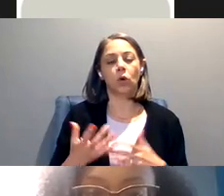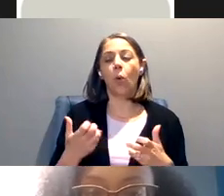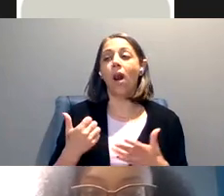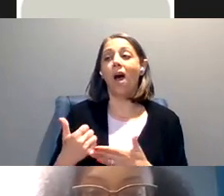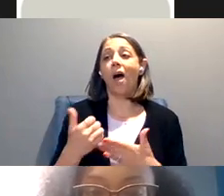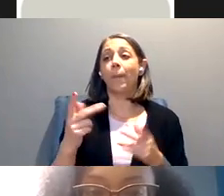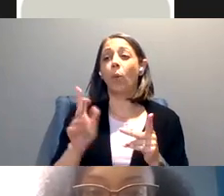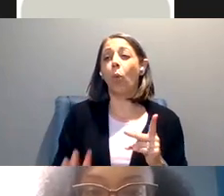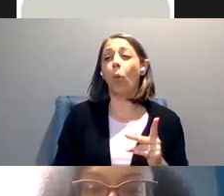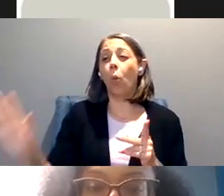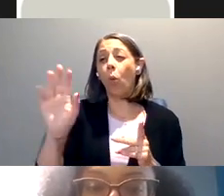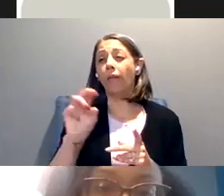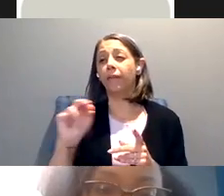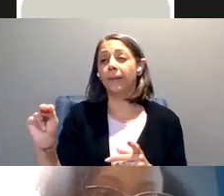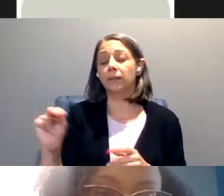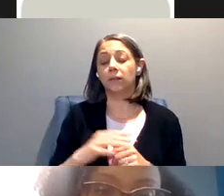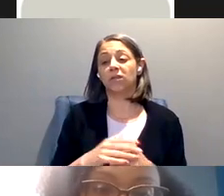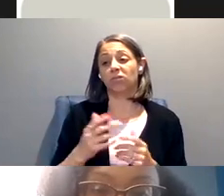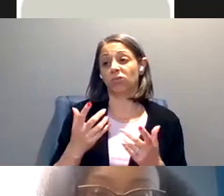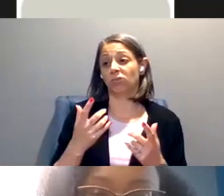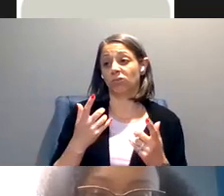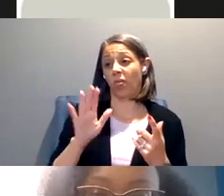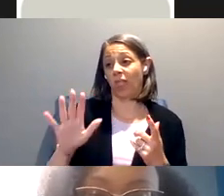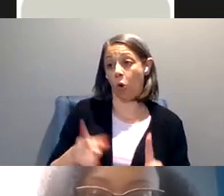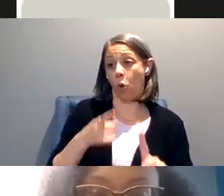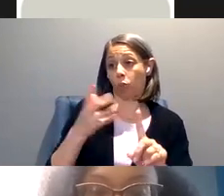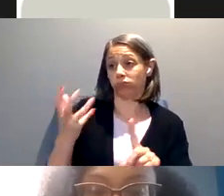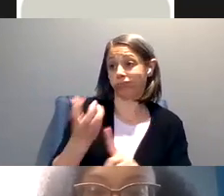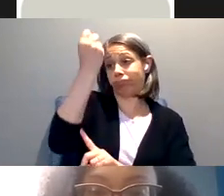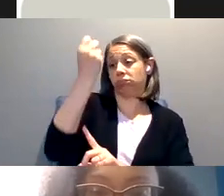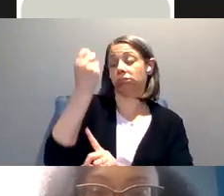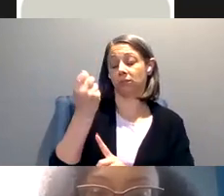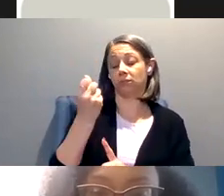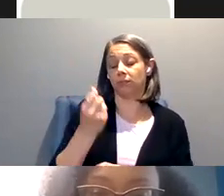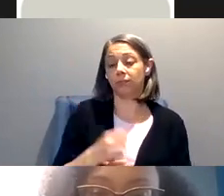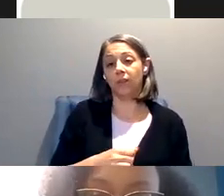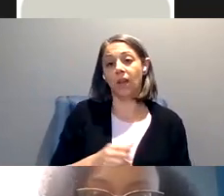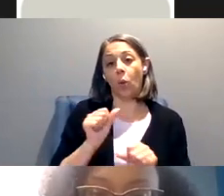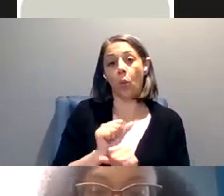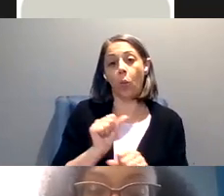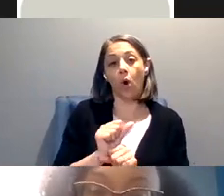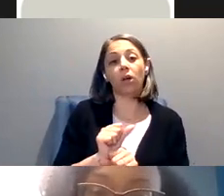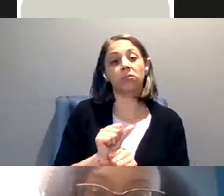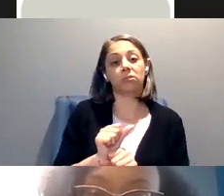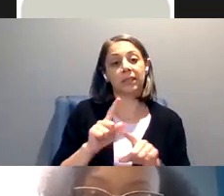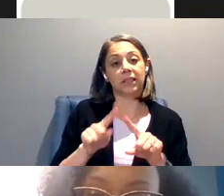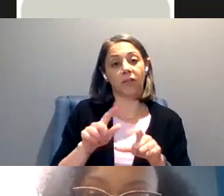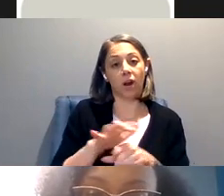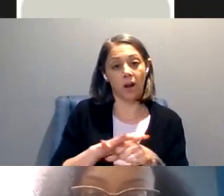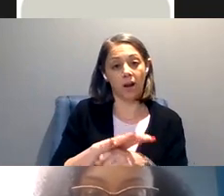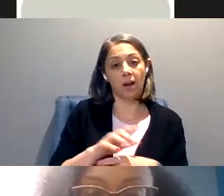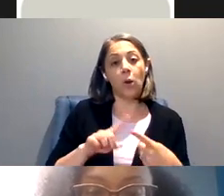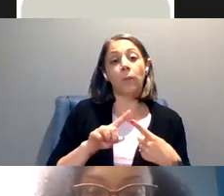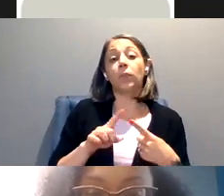Minnesota achieve their goals, self-determined goals. And we work across 4 areas. That's small business